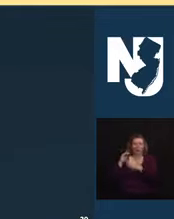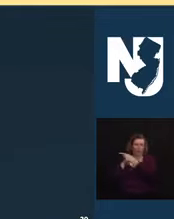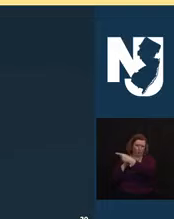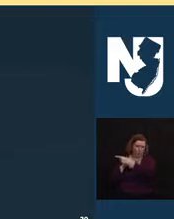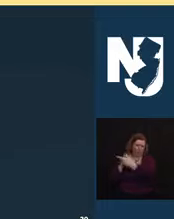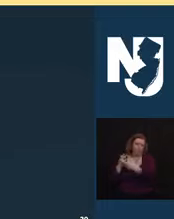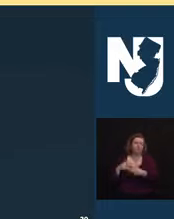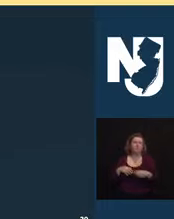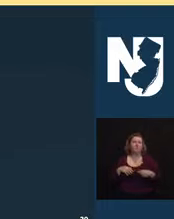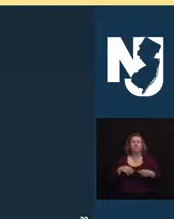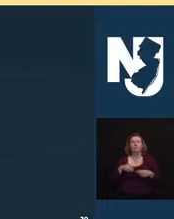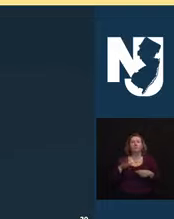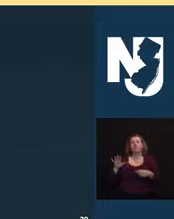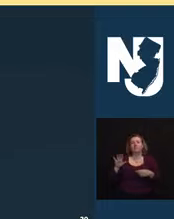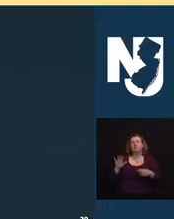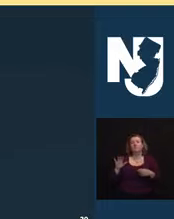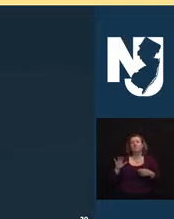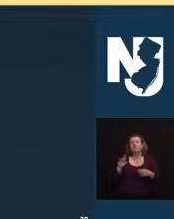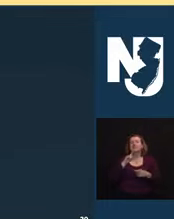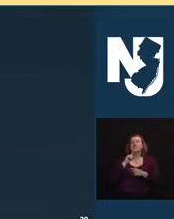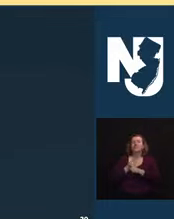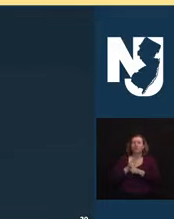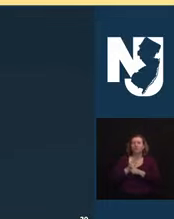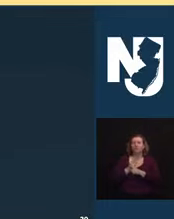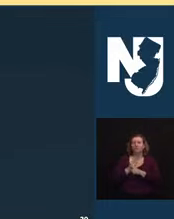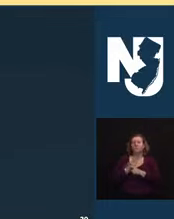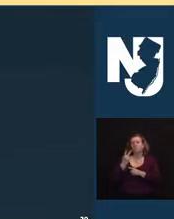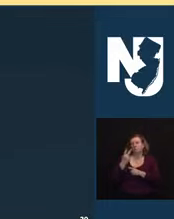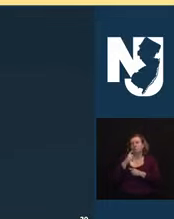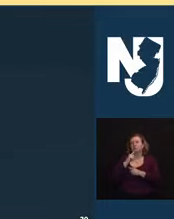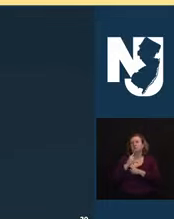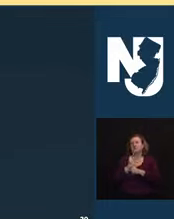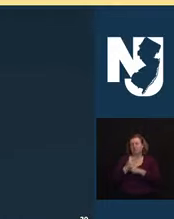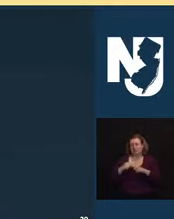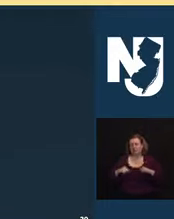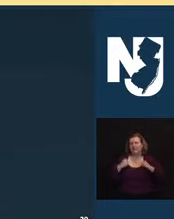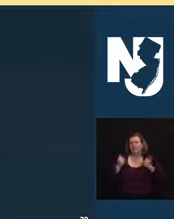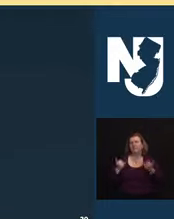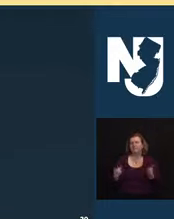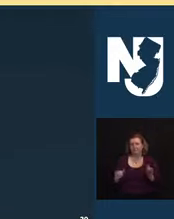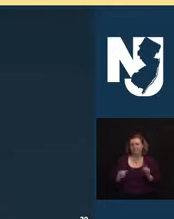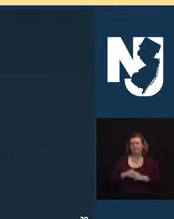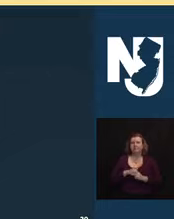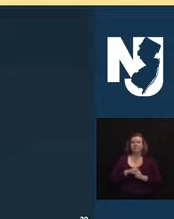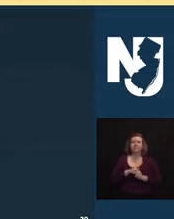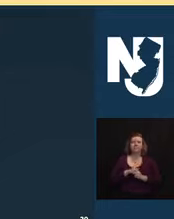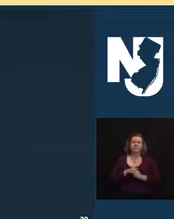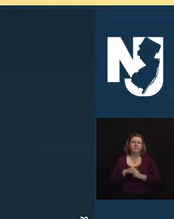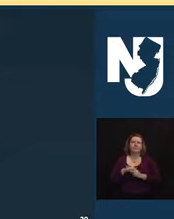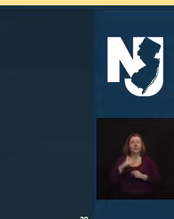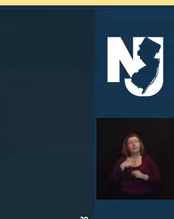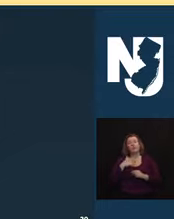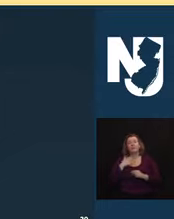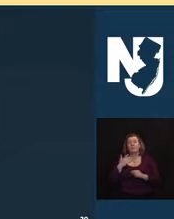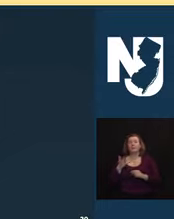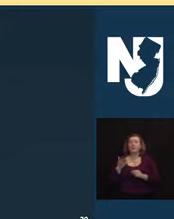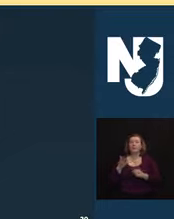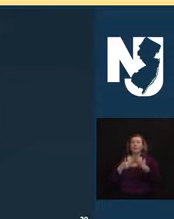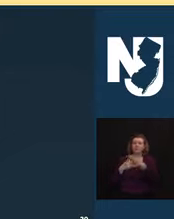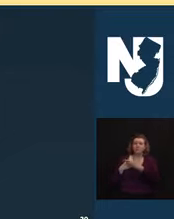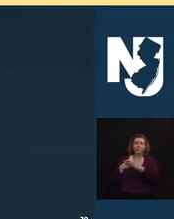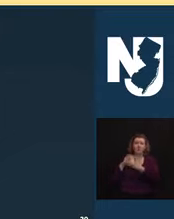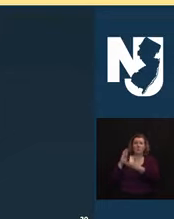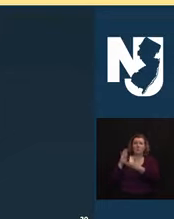his sisters, Kathy and Aileen. We trust that Bob is receiving his eternal reward for a life well